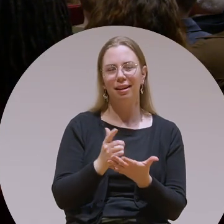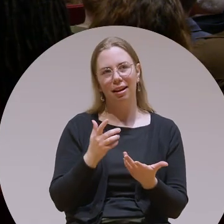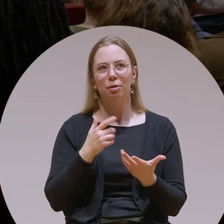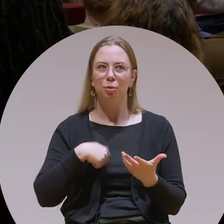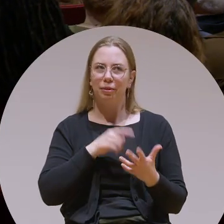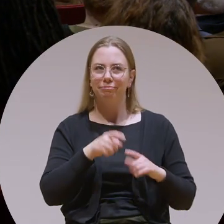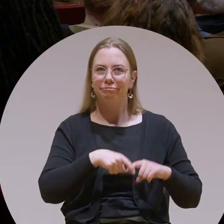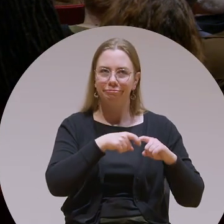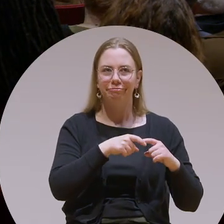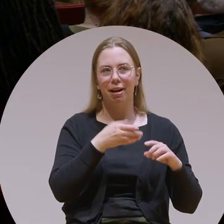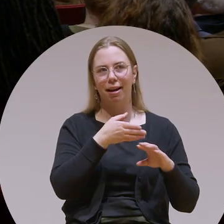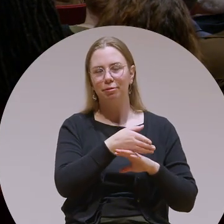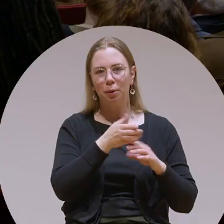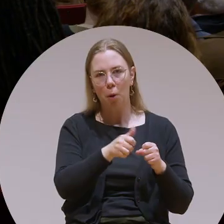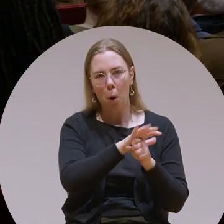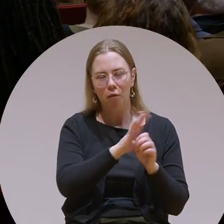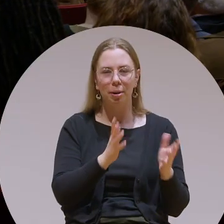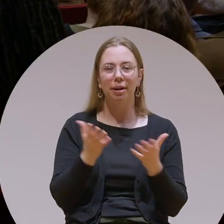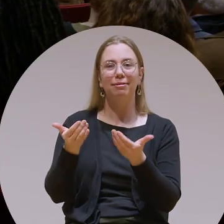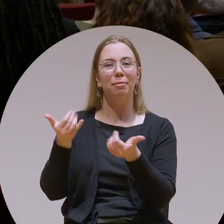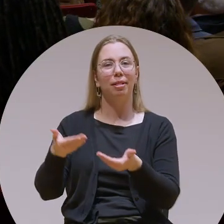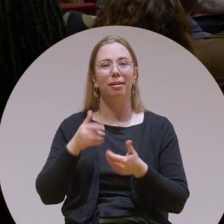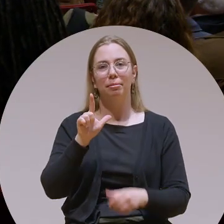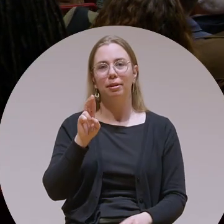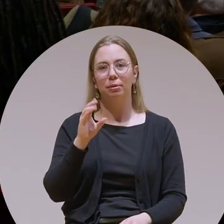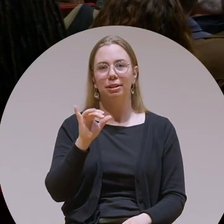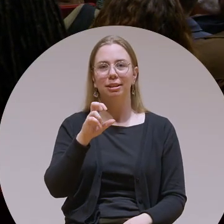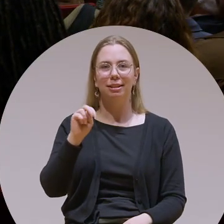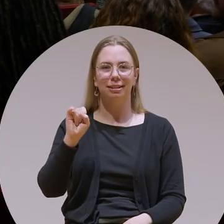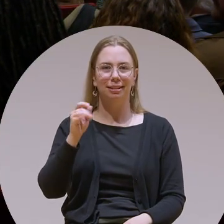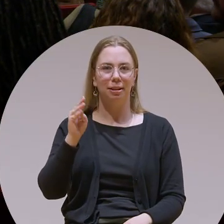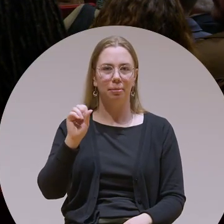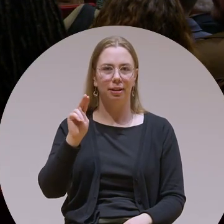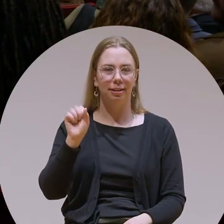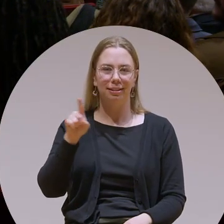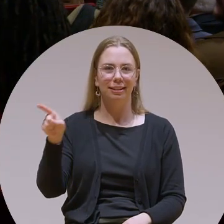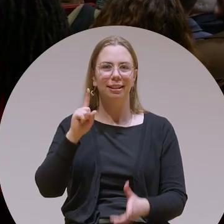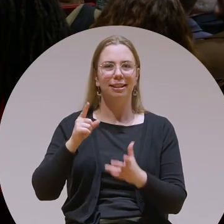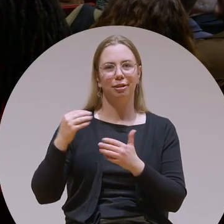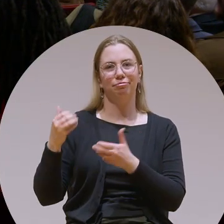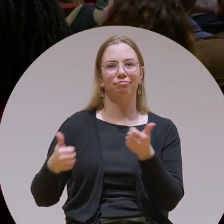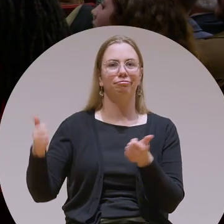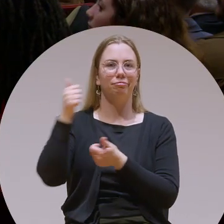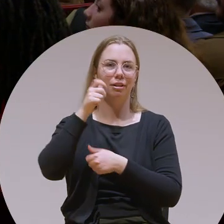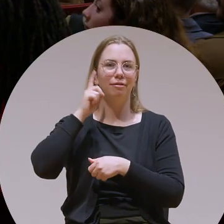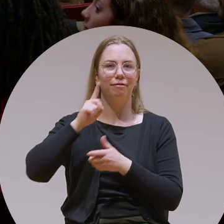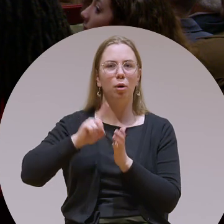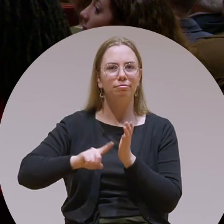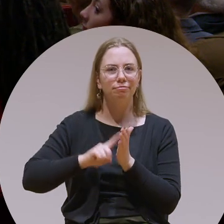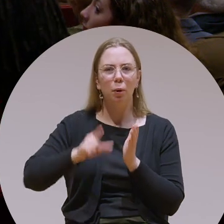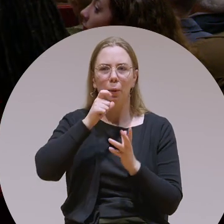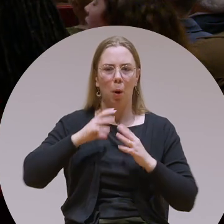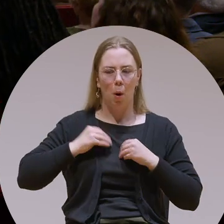during COVID to welcome Lucian Simmons, who's the head of Provenance research at the Metropolitan Museum of Art. Mr.